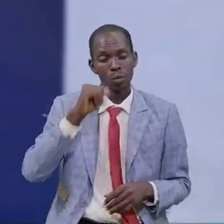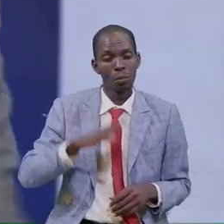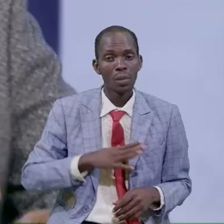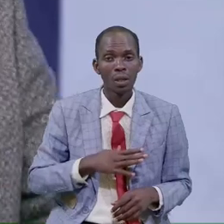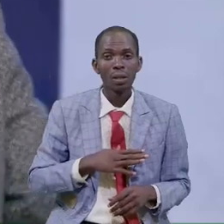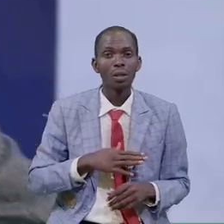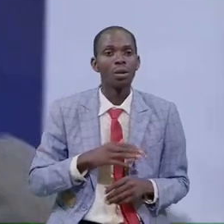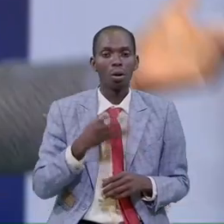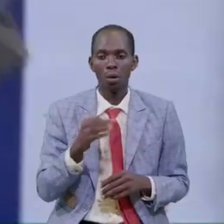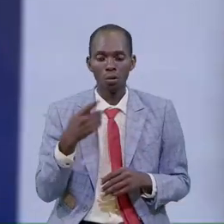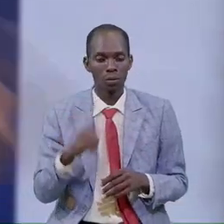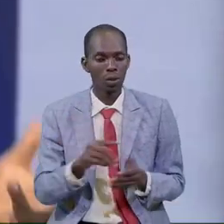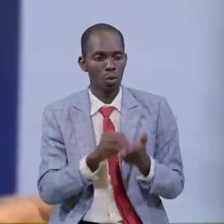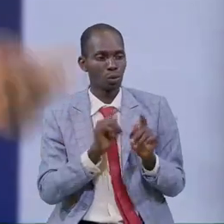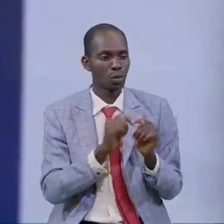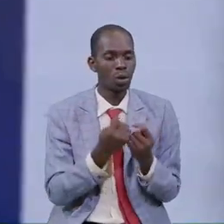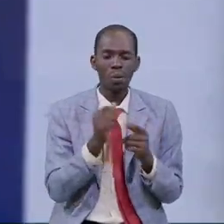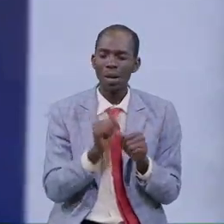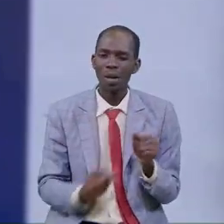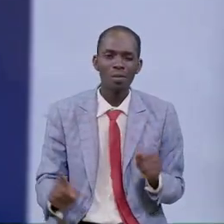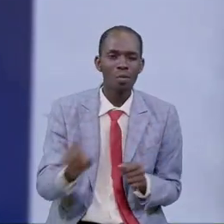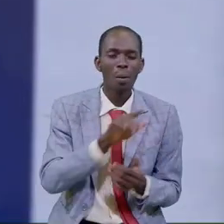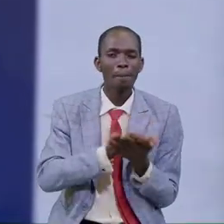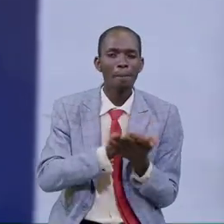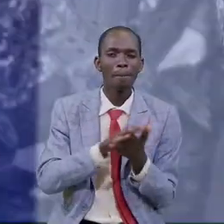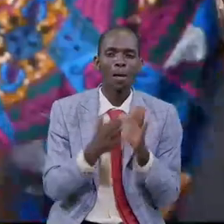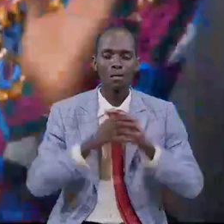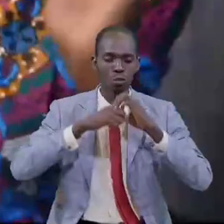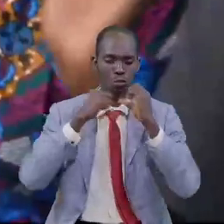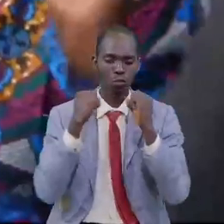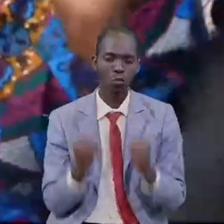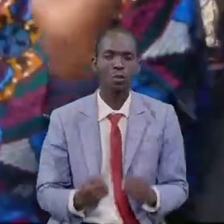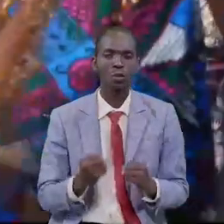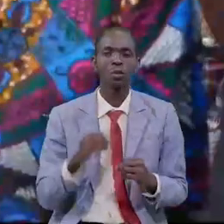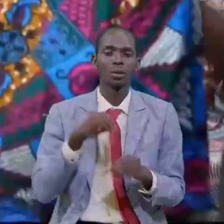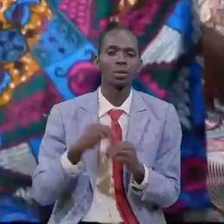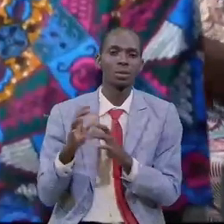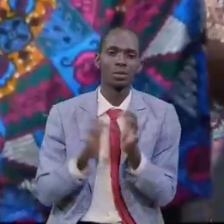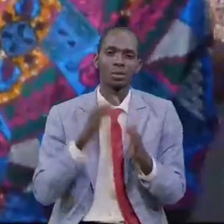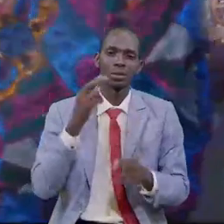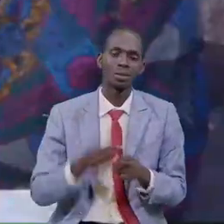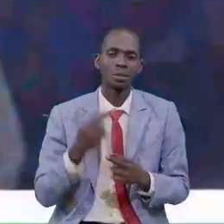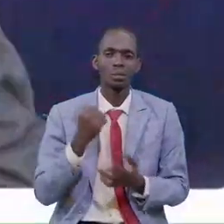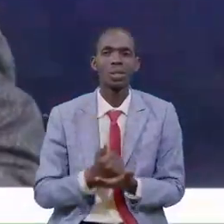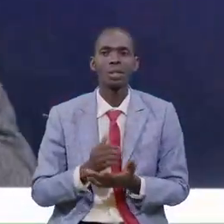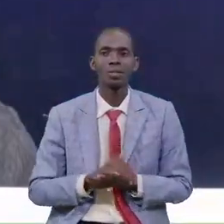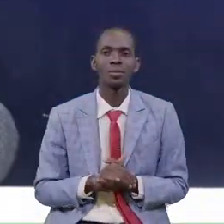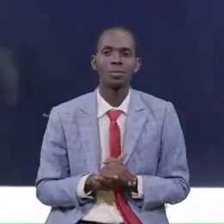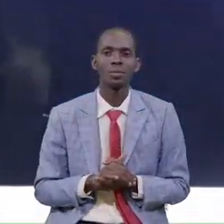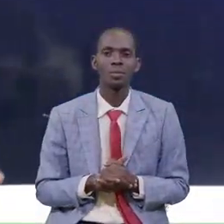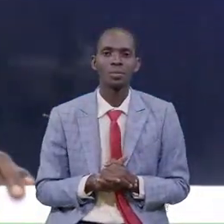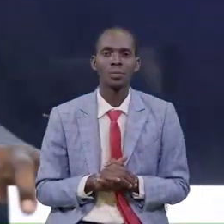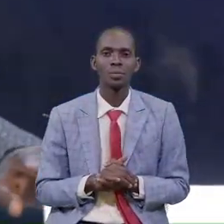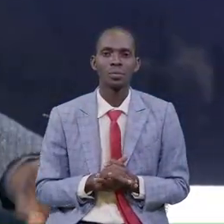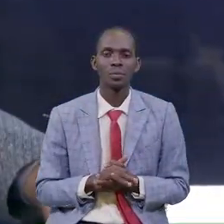tribes, everyone became strong. Il n'y avait pas de faibles parmi eux, les enfants, les garçons, les filles, les personnes